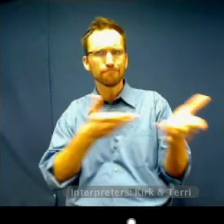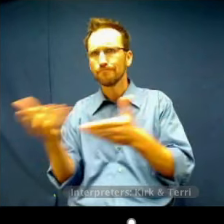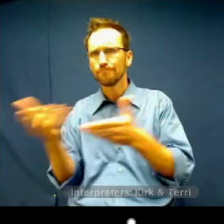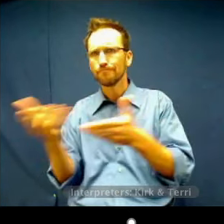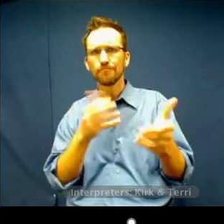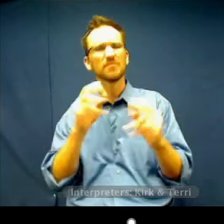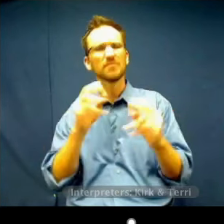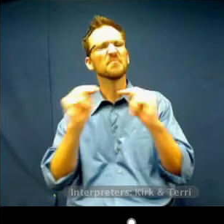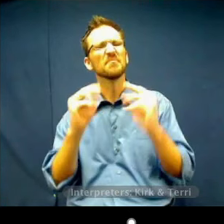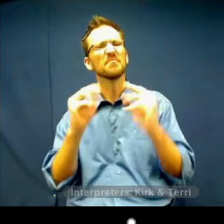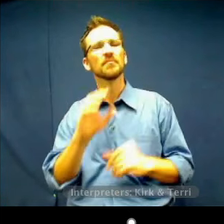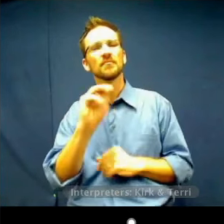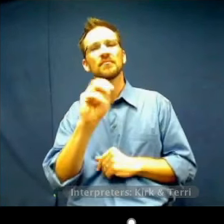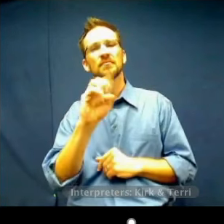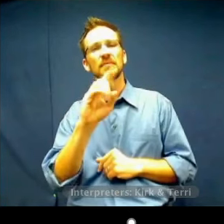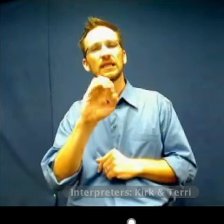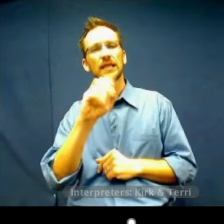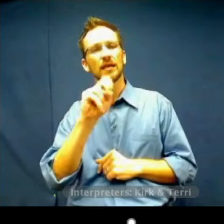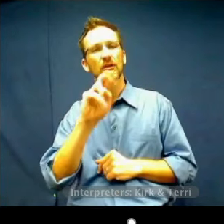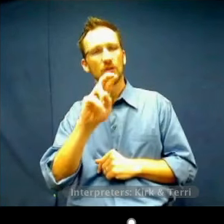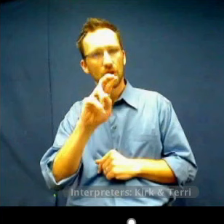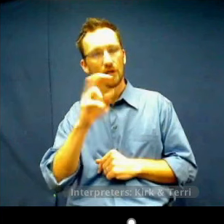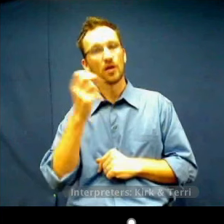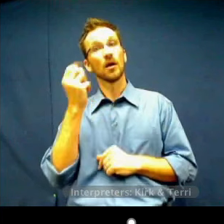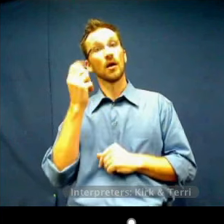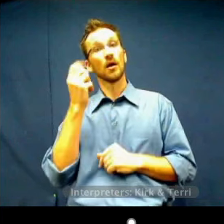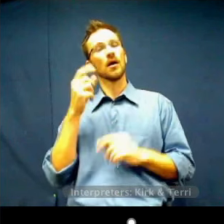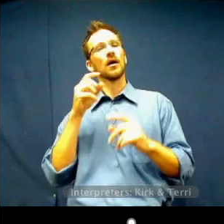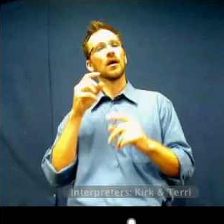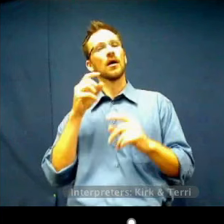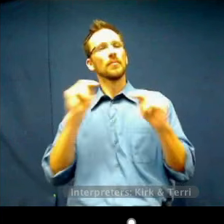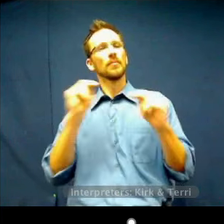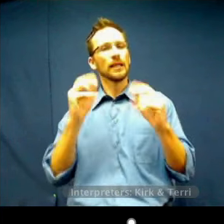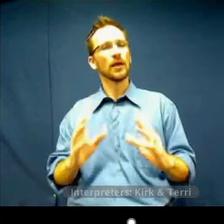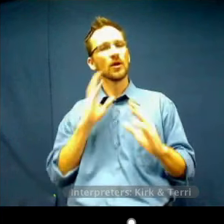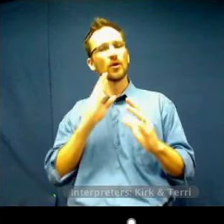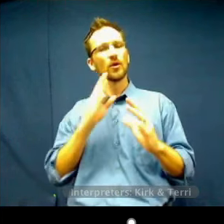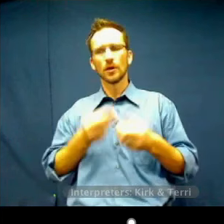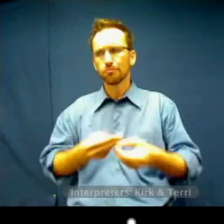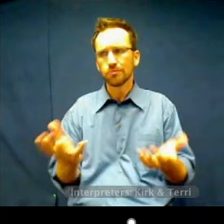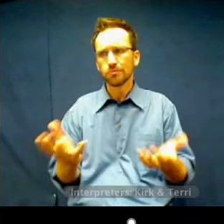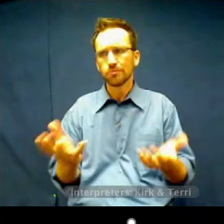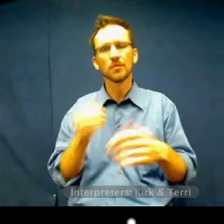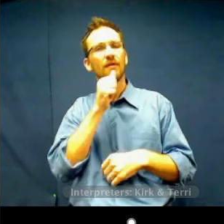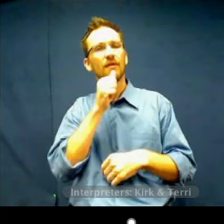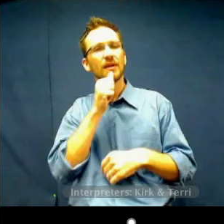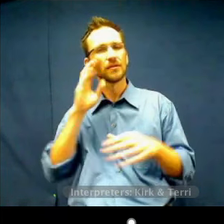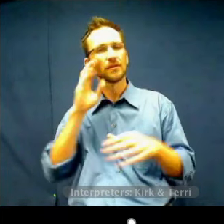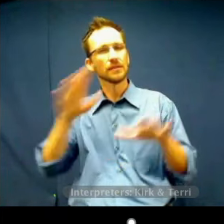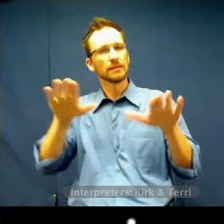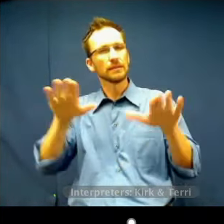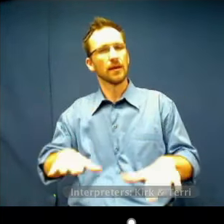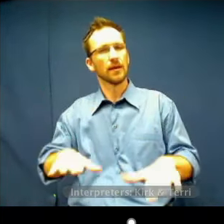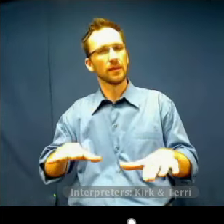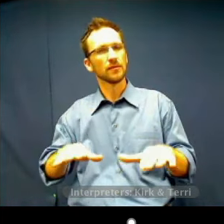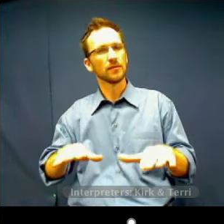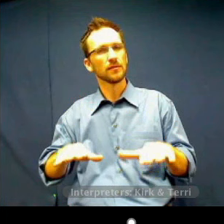of confidential settlement statement that's been provided ahead of time that they can read so that they can come up to speed